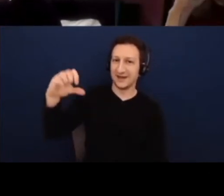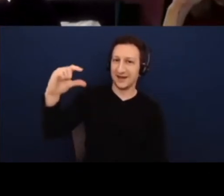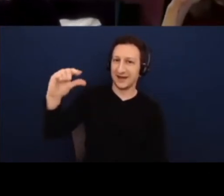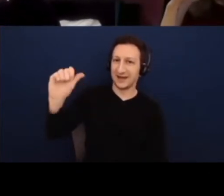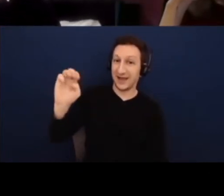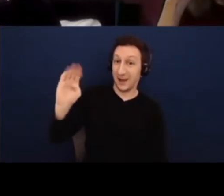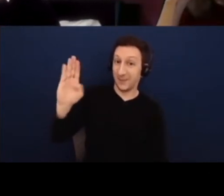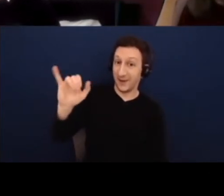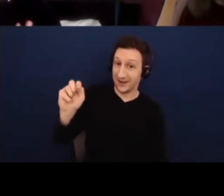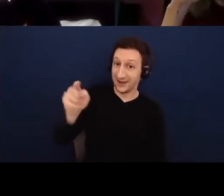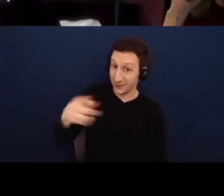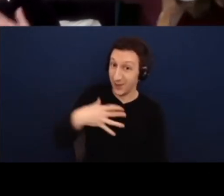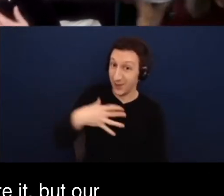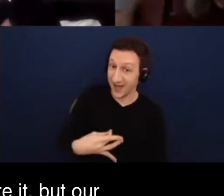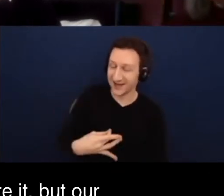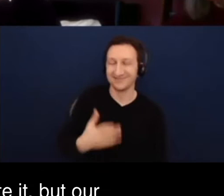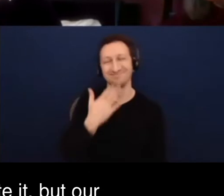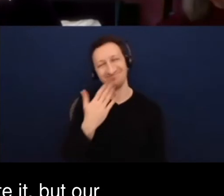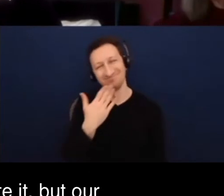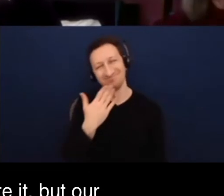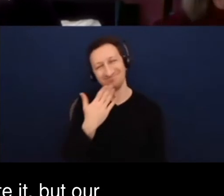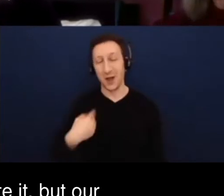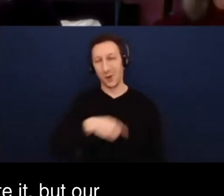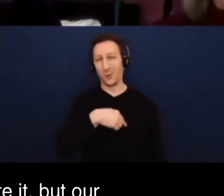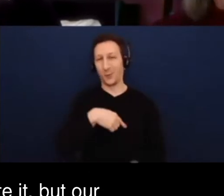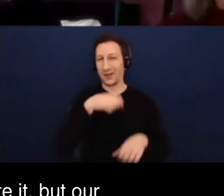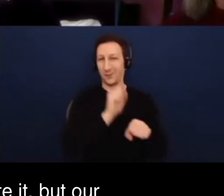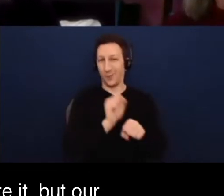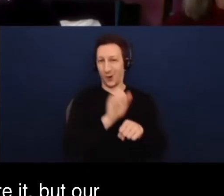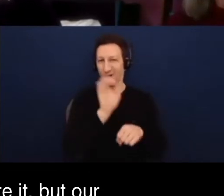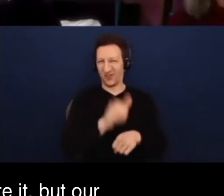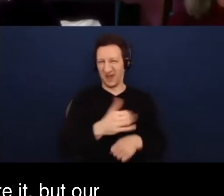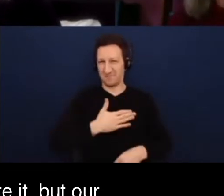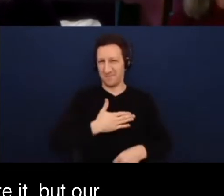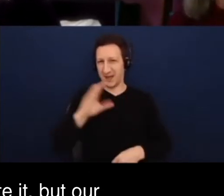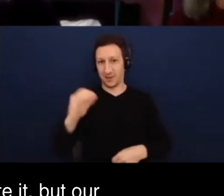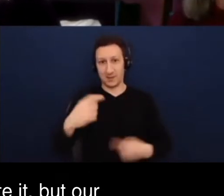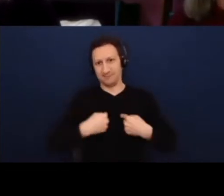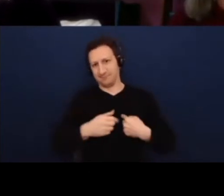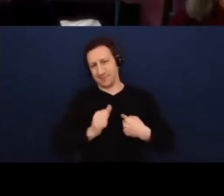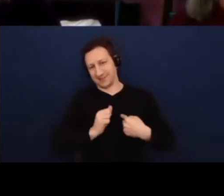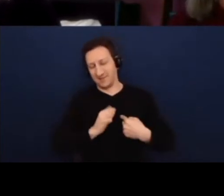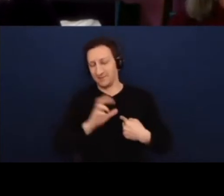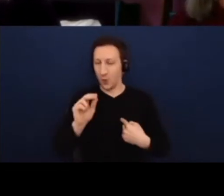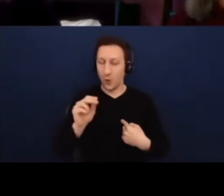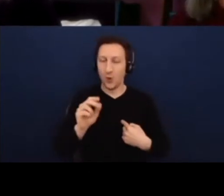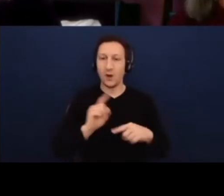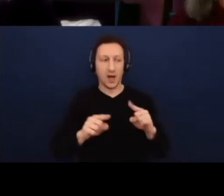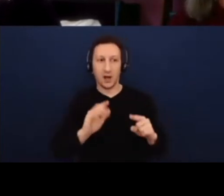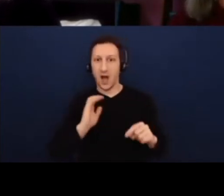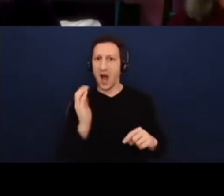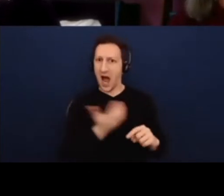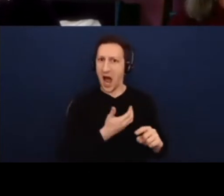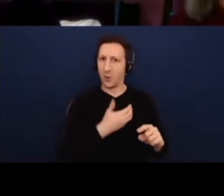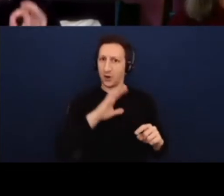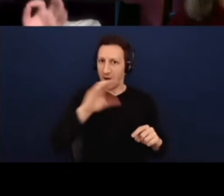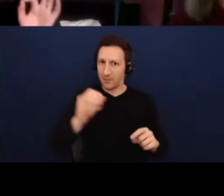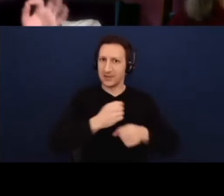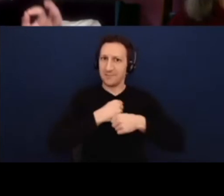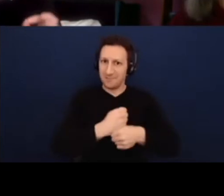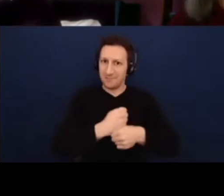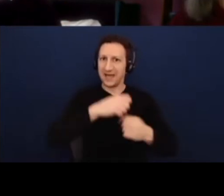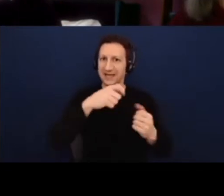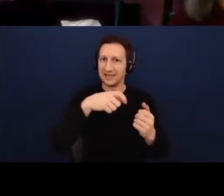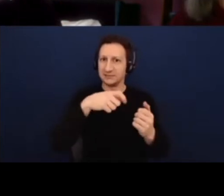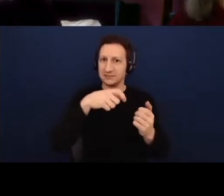with you. I was blown away. I did not write it, but our writer did an unbelievable job. And that